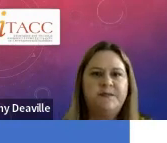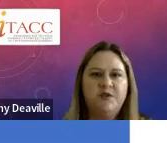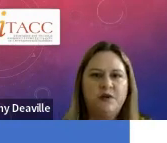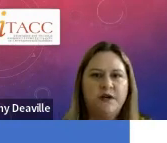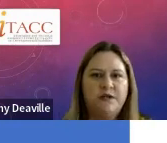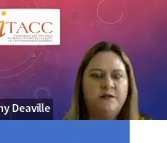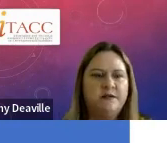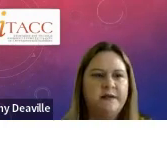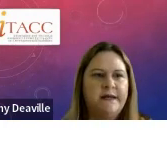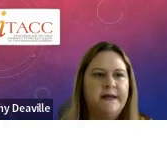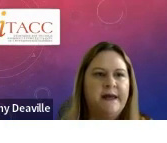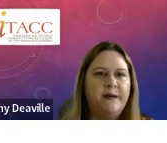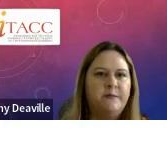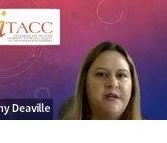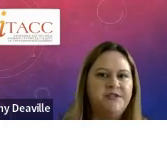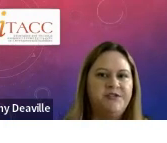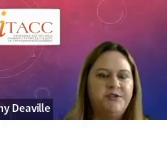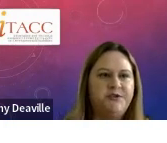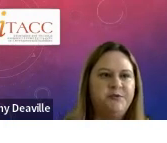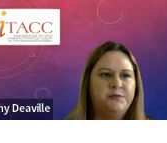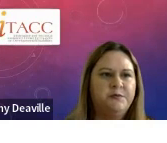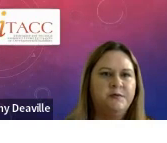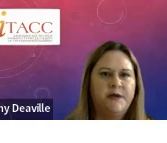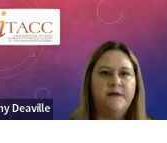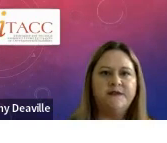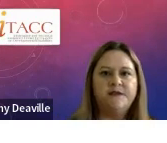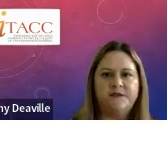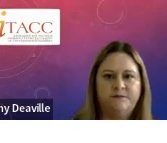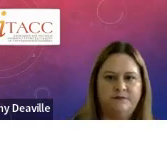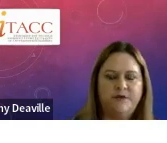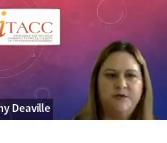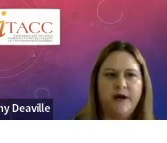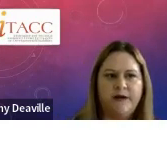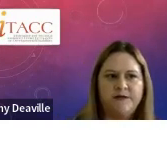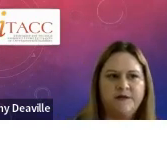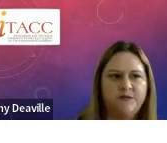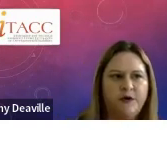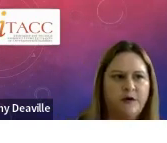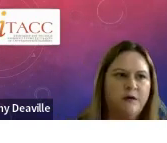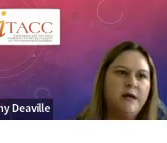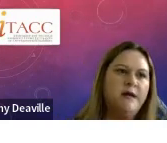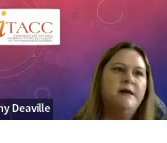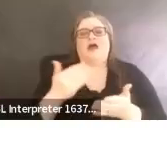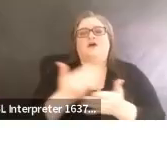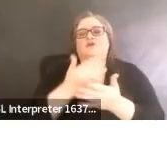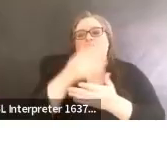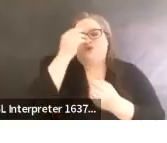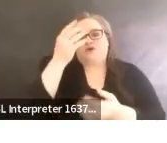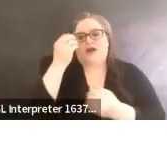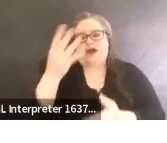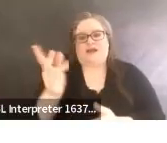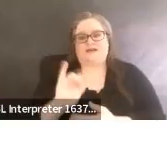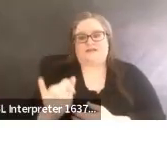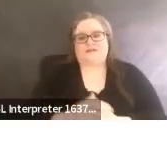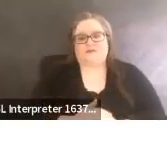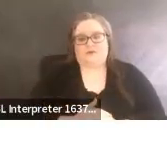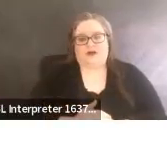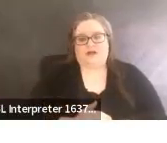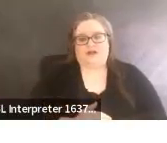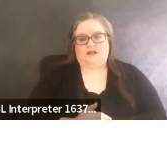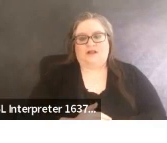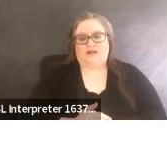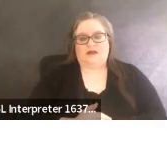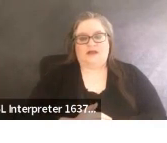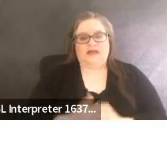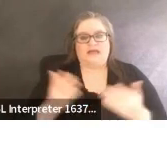So that's B1 and B2, and this is new guidance as well, is evaluation results.